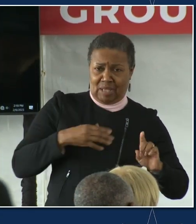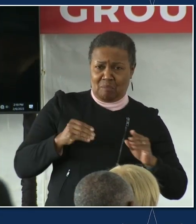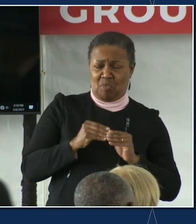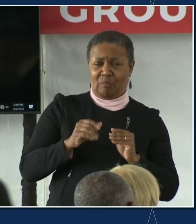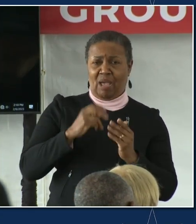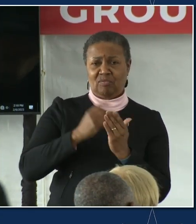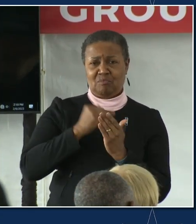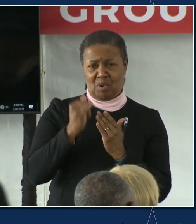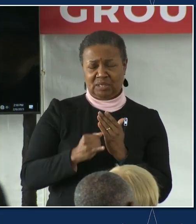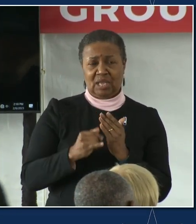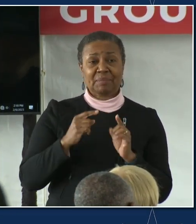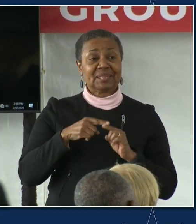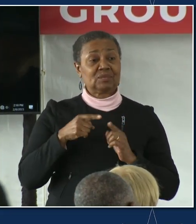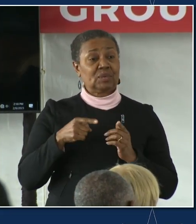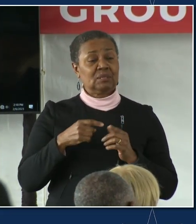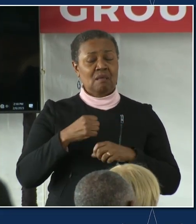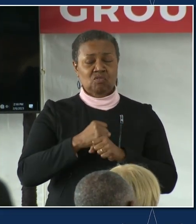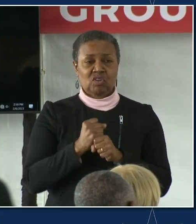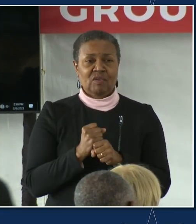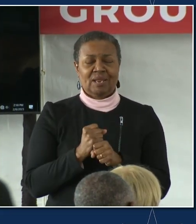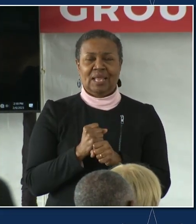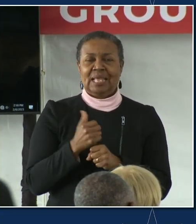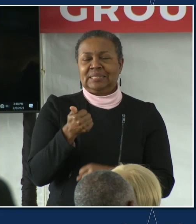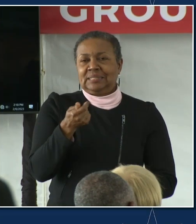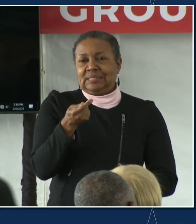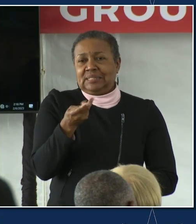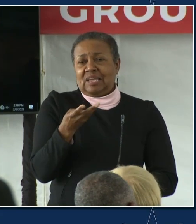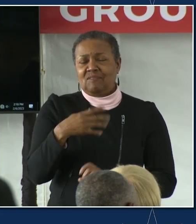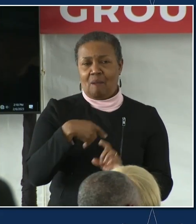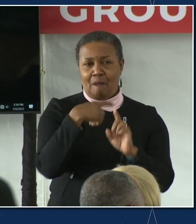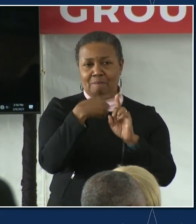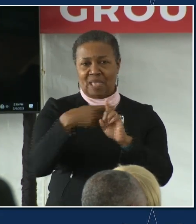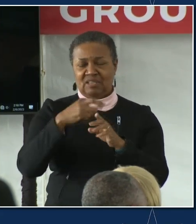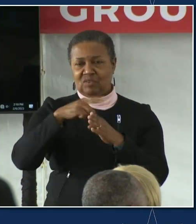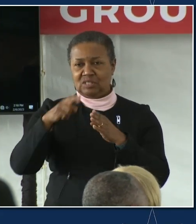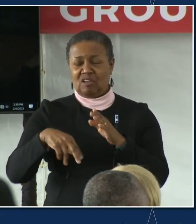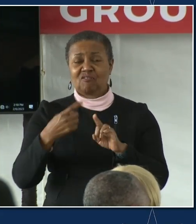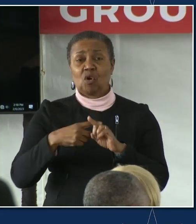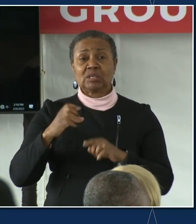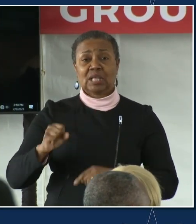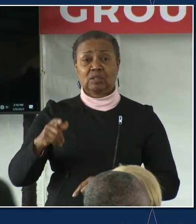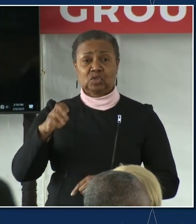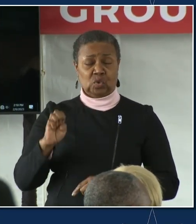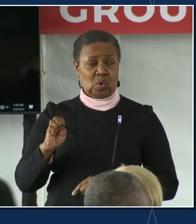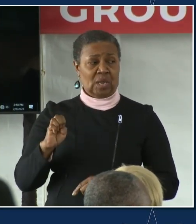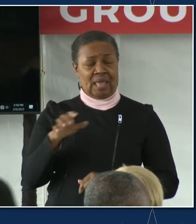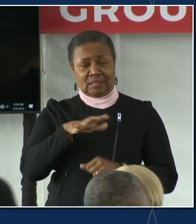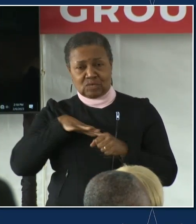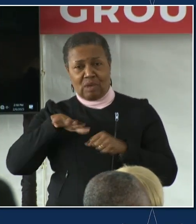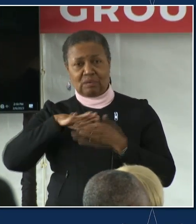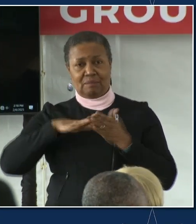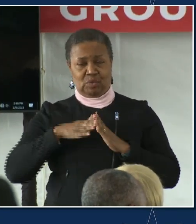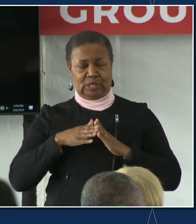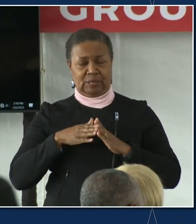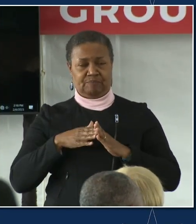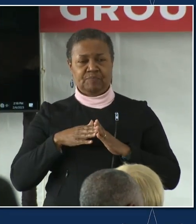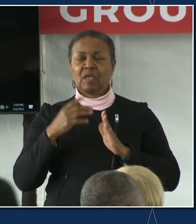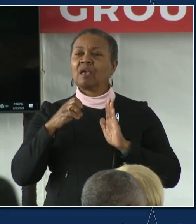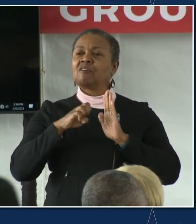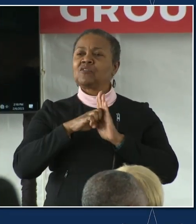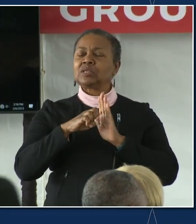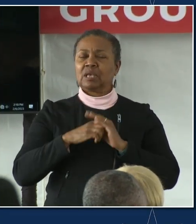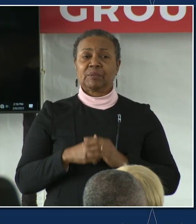this project, but this is going to generate several positive impacts for South Shore and the surrounding community. For